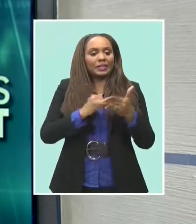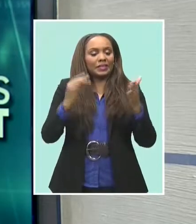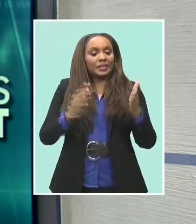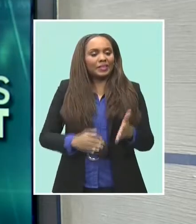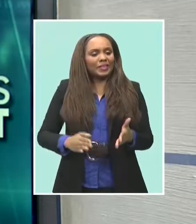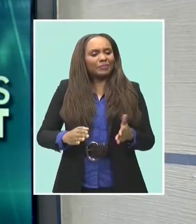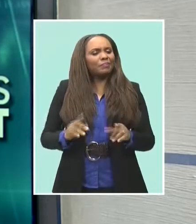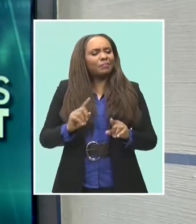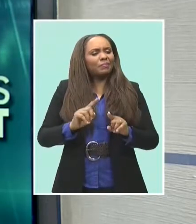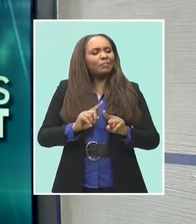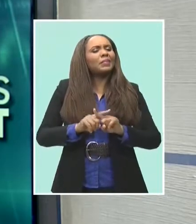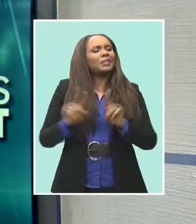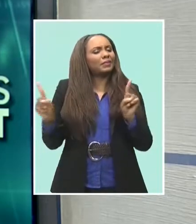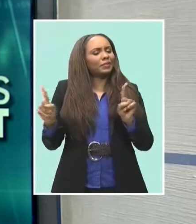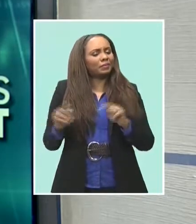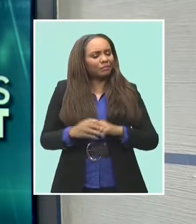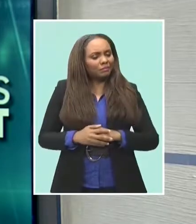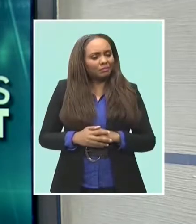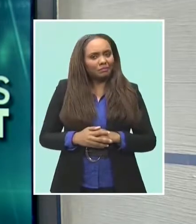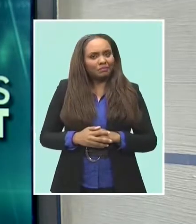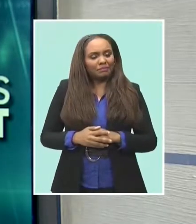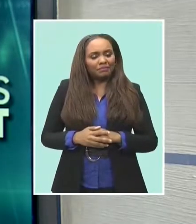with a difference.